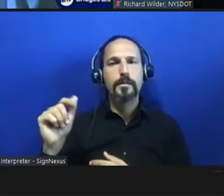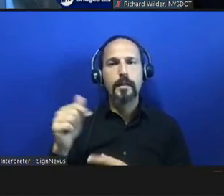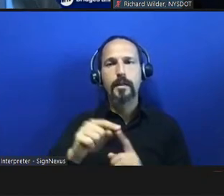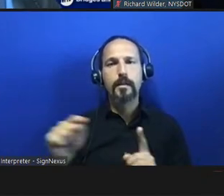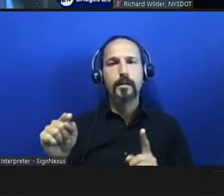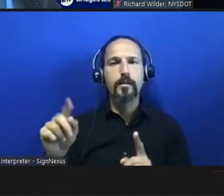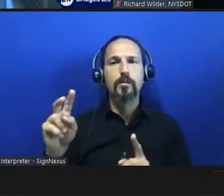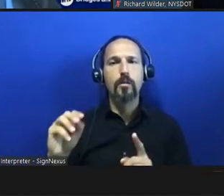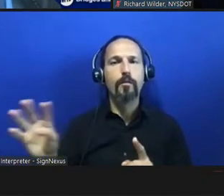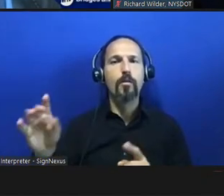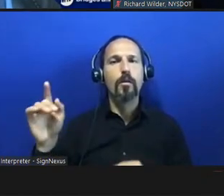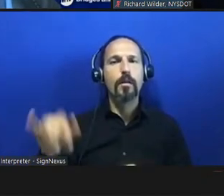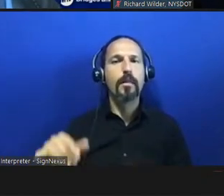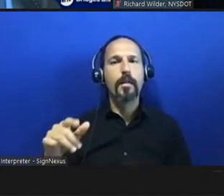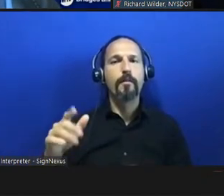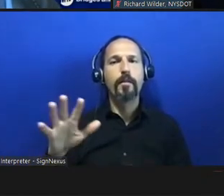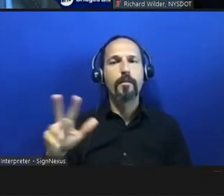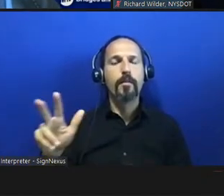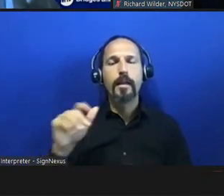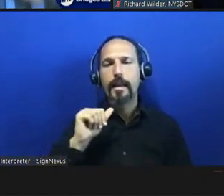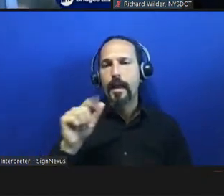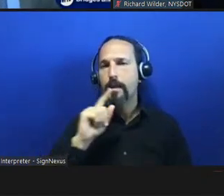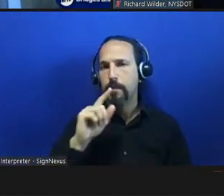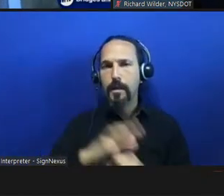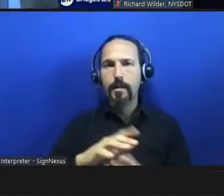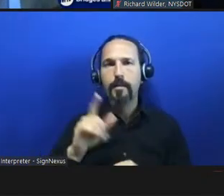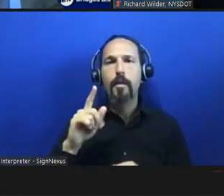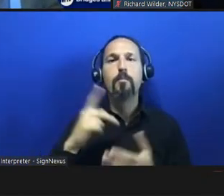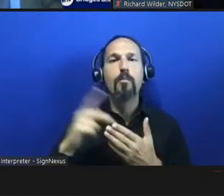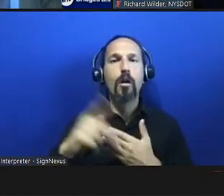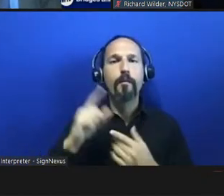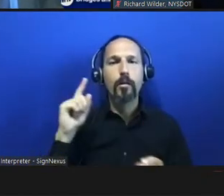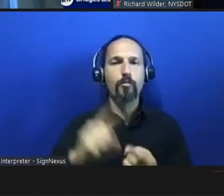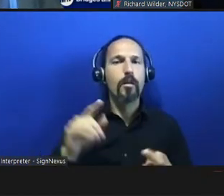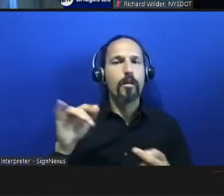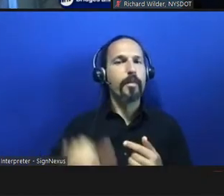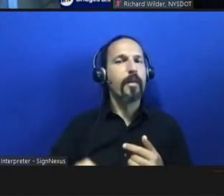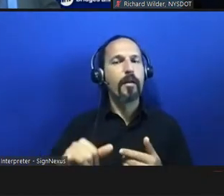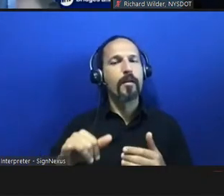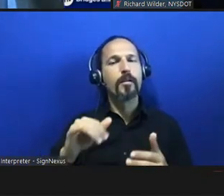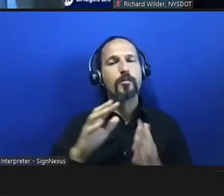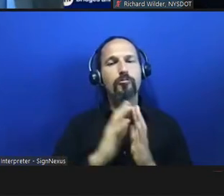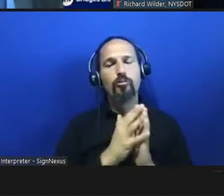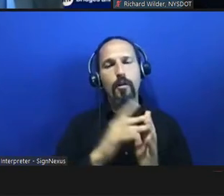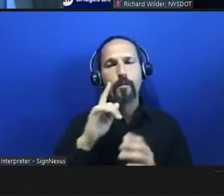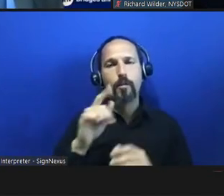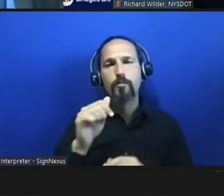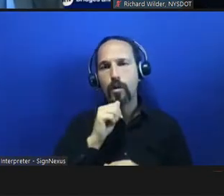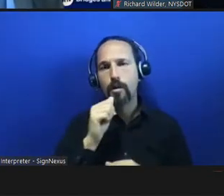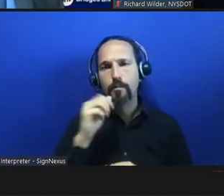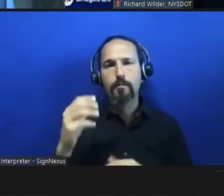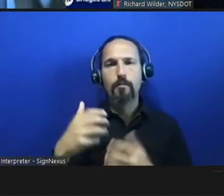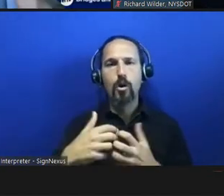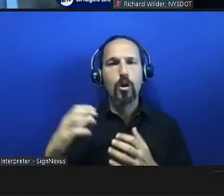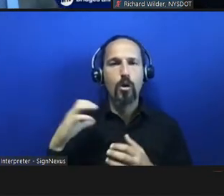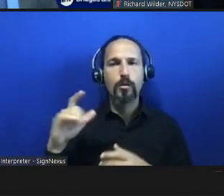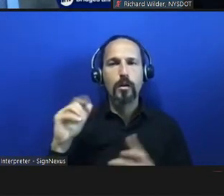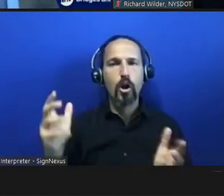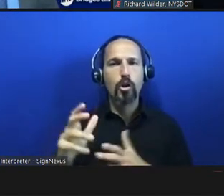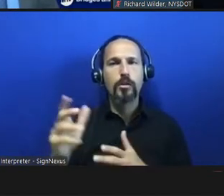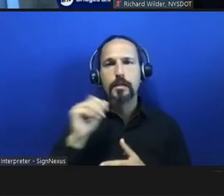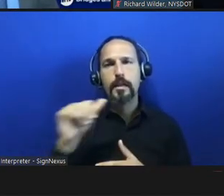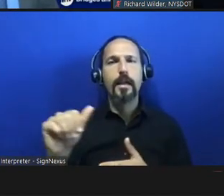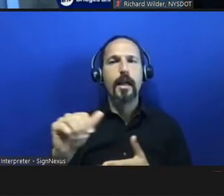waiving 53 uncommitted finally if the goal of the program is to reduce congestion then the use of private you know motor coaches should be encouraged not